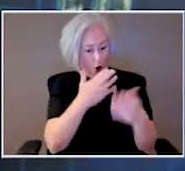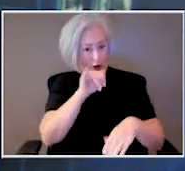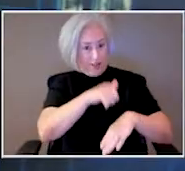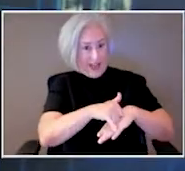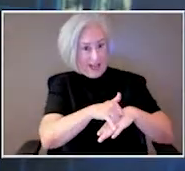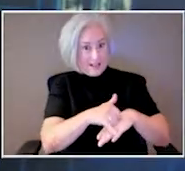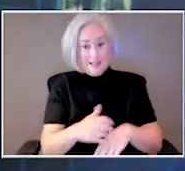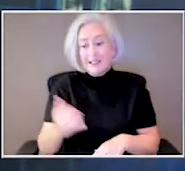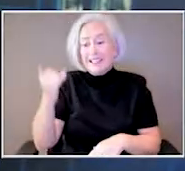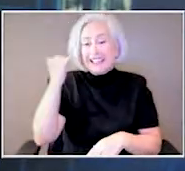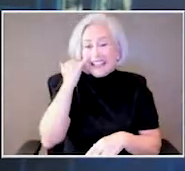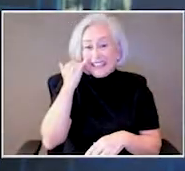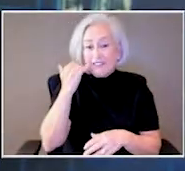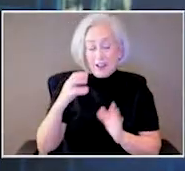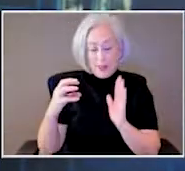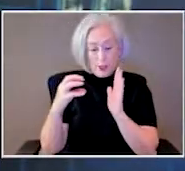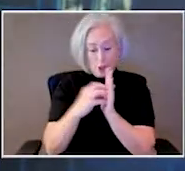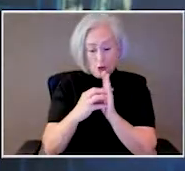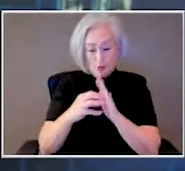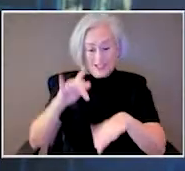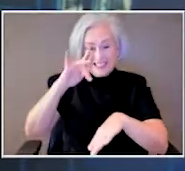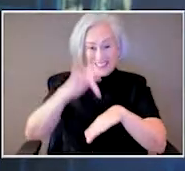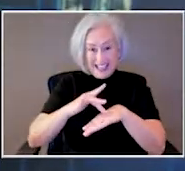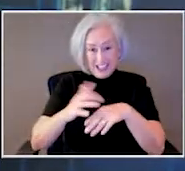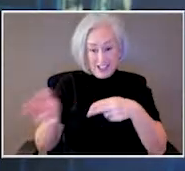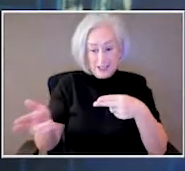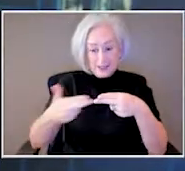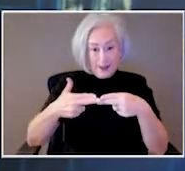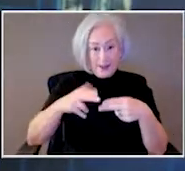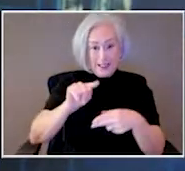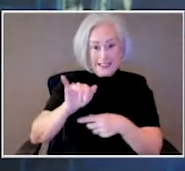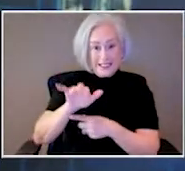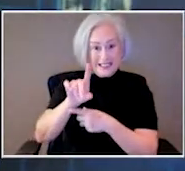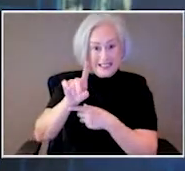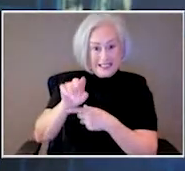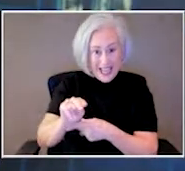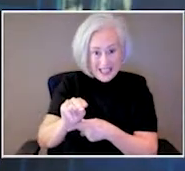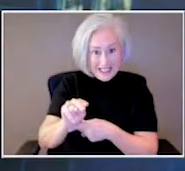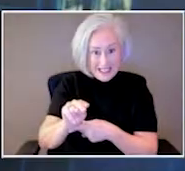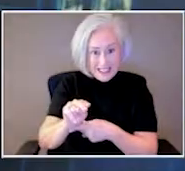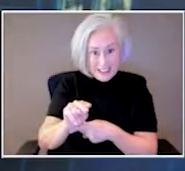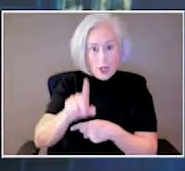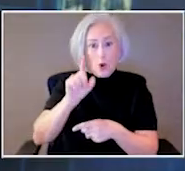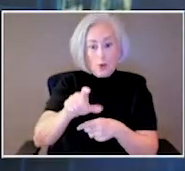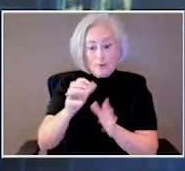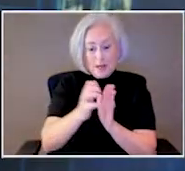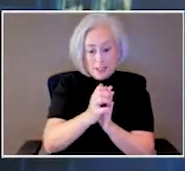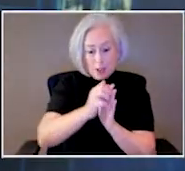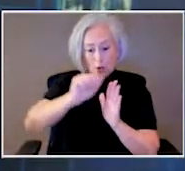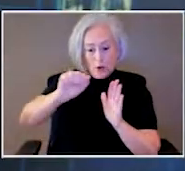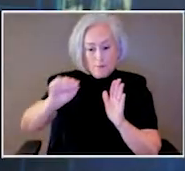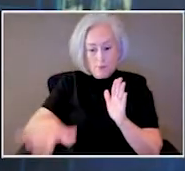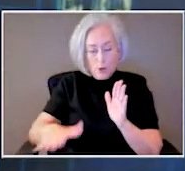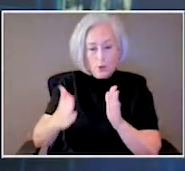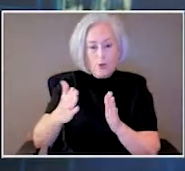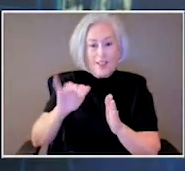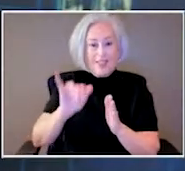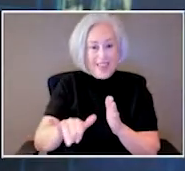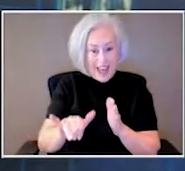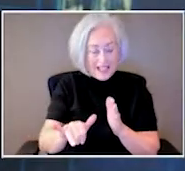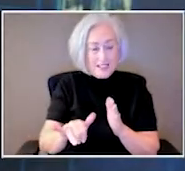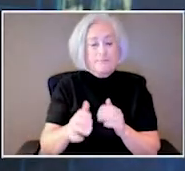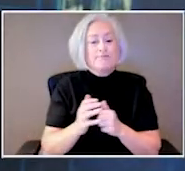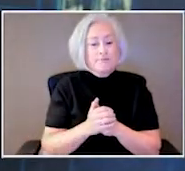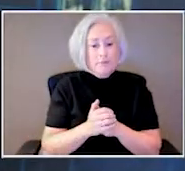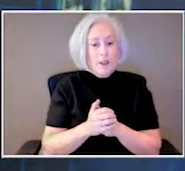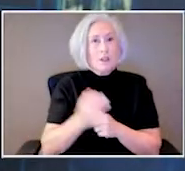tendons, again, wide en bloc means we have to take it out with that cuff of tissue. If that cuff of tissue happens to be the tendon, it has to come back. So if that's the